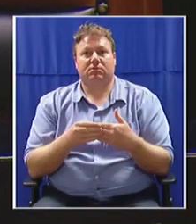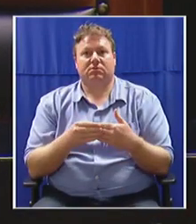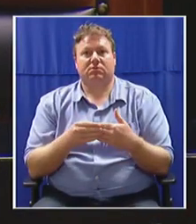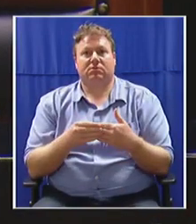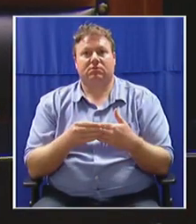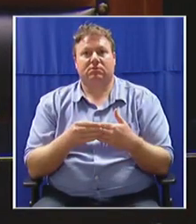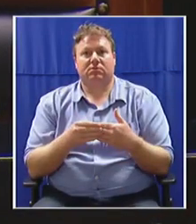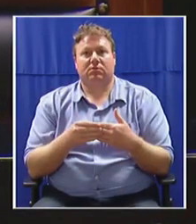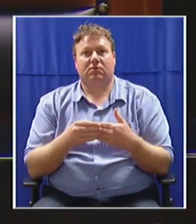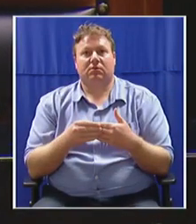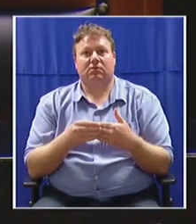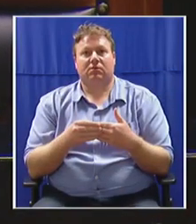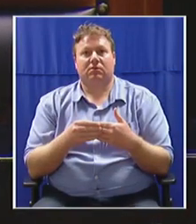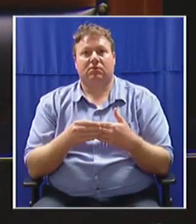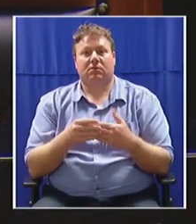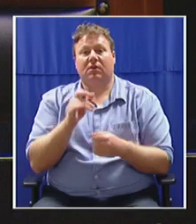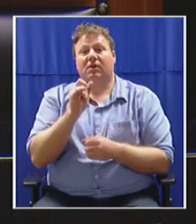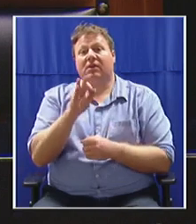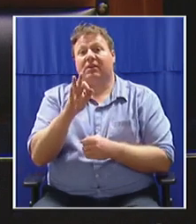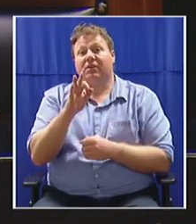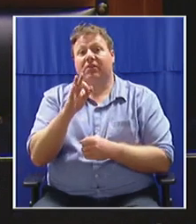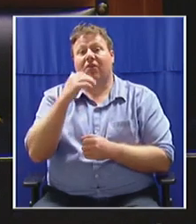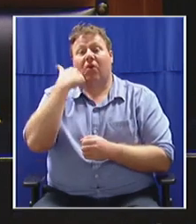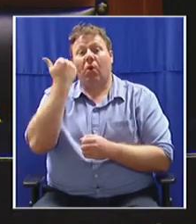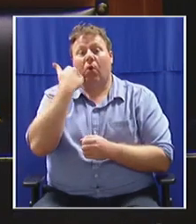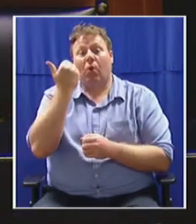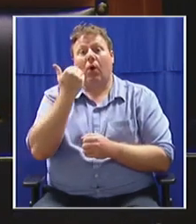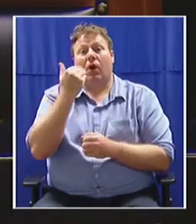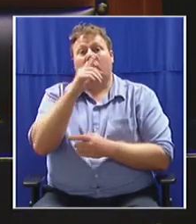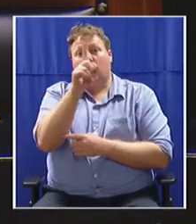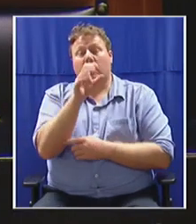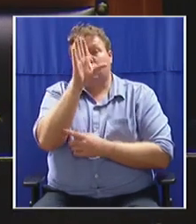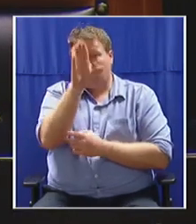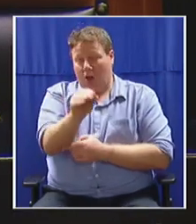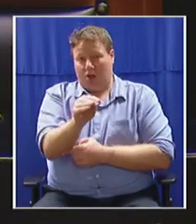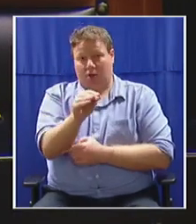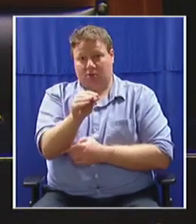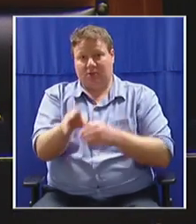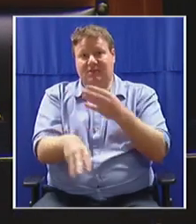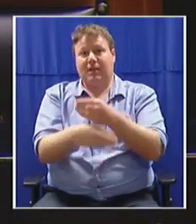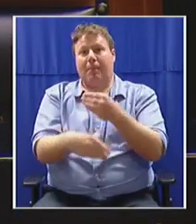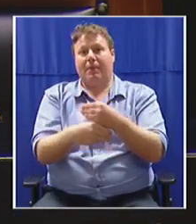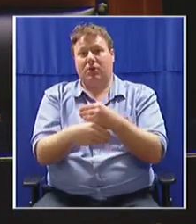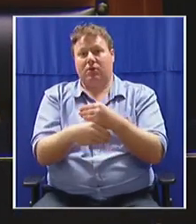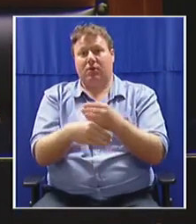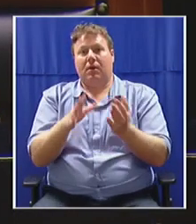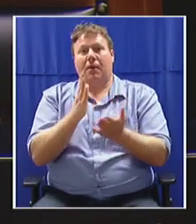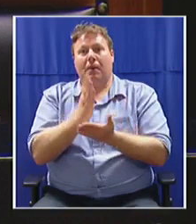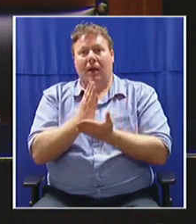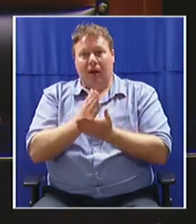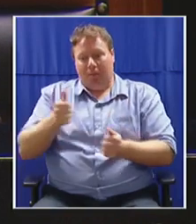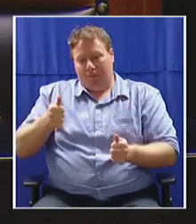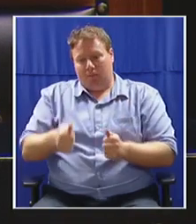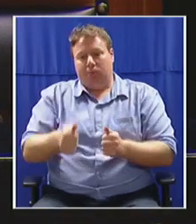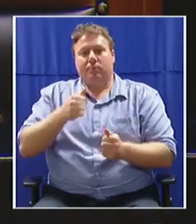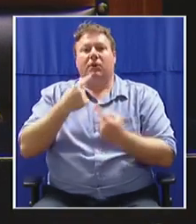if you do wish to ask supplementary questions, you are advised to press your button on talk.